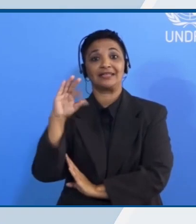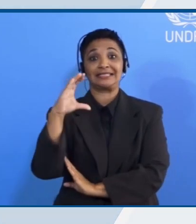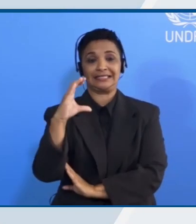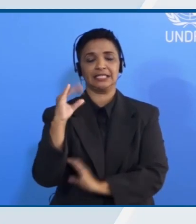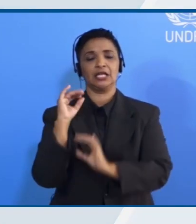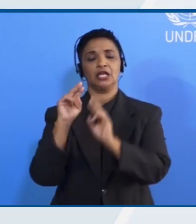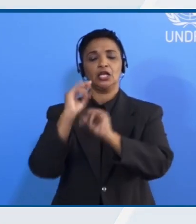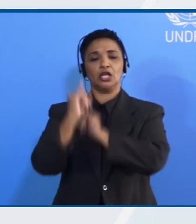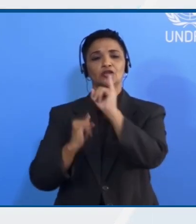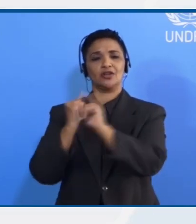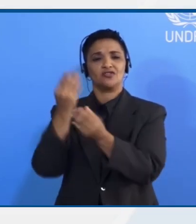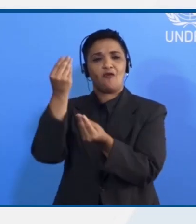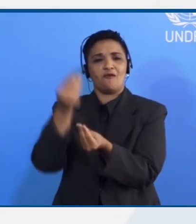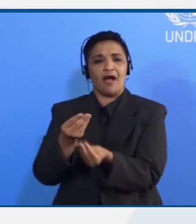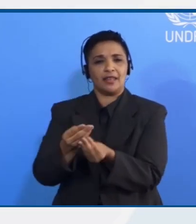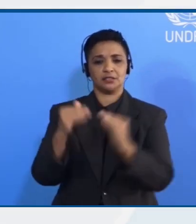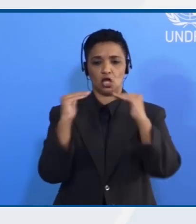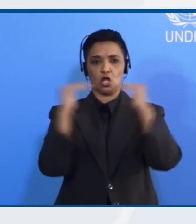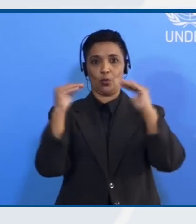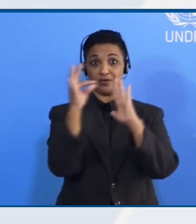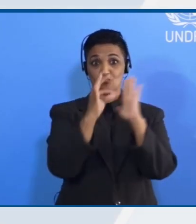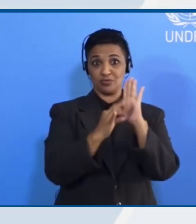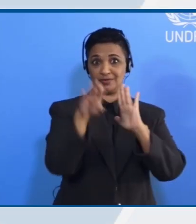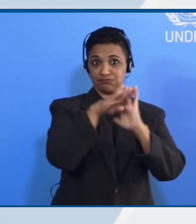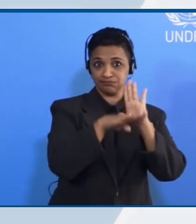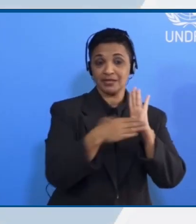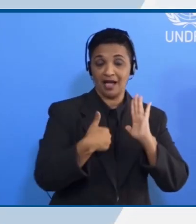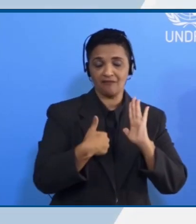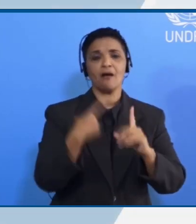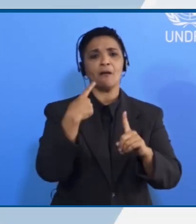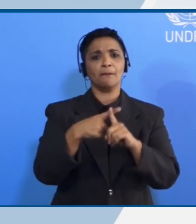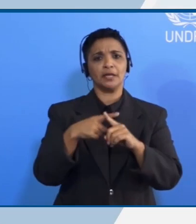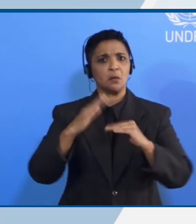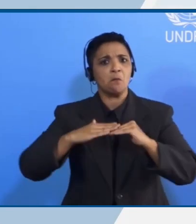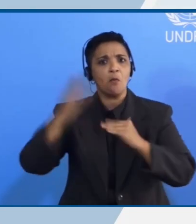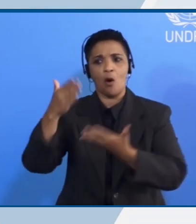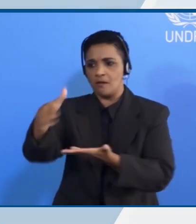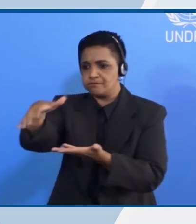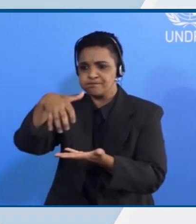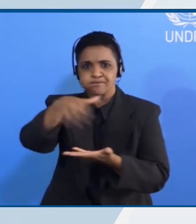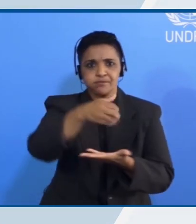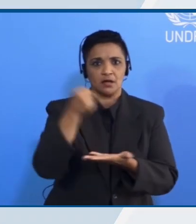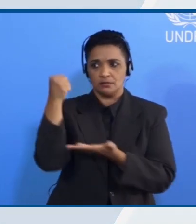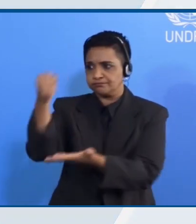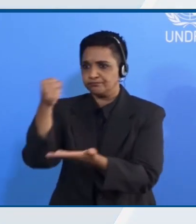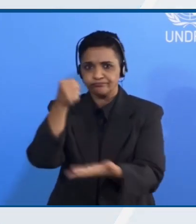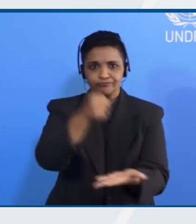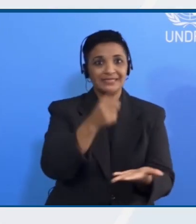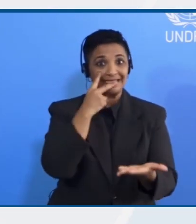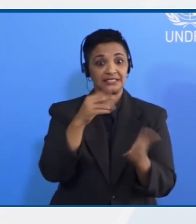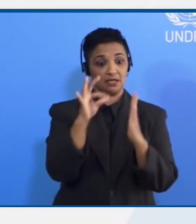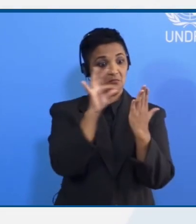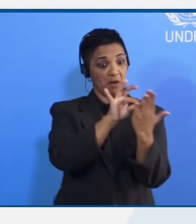Finance Corporation's Equator Principles, and increasing number of investment funds are also incorporating